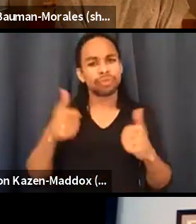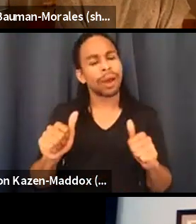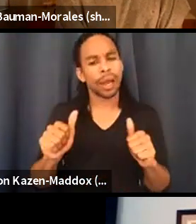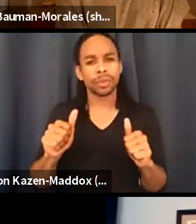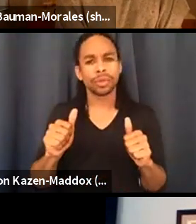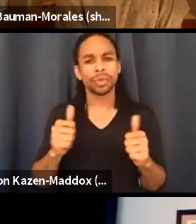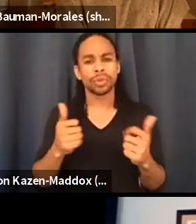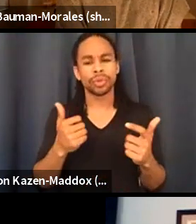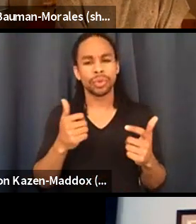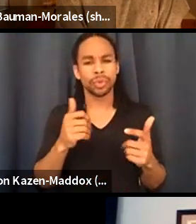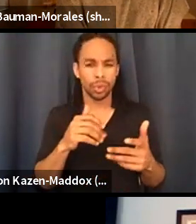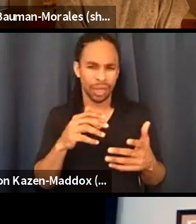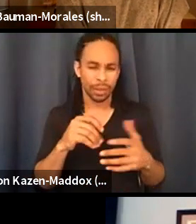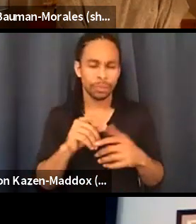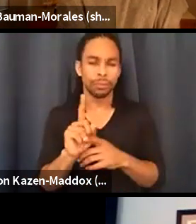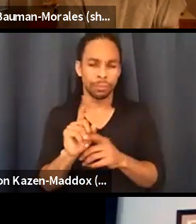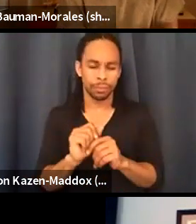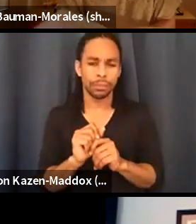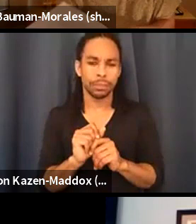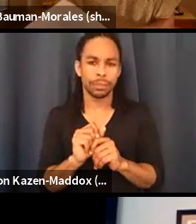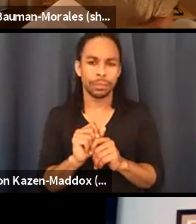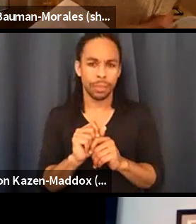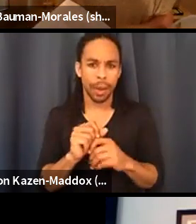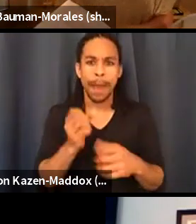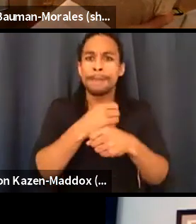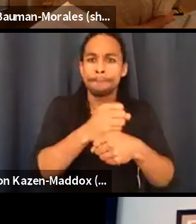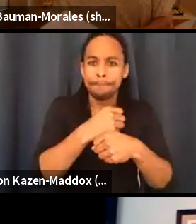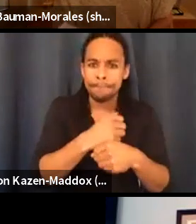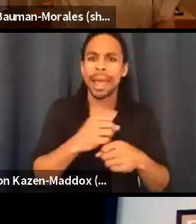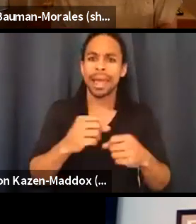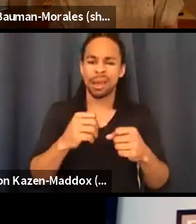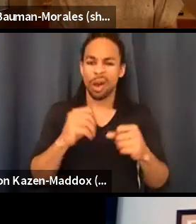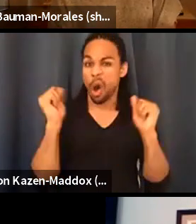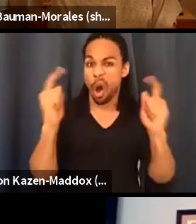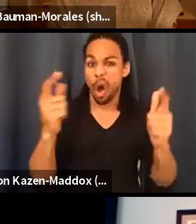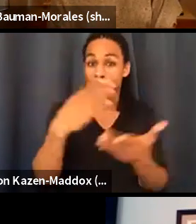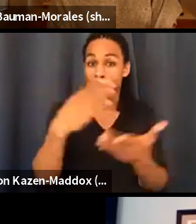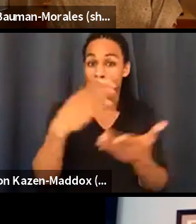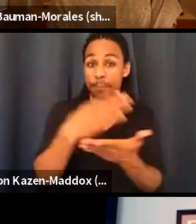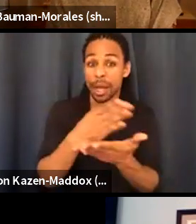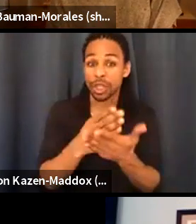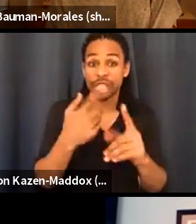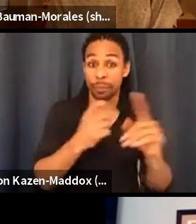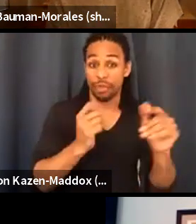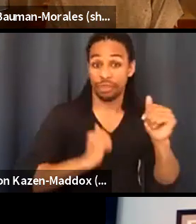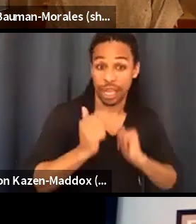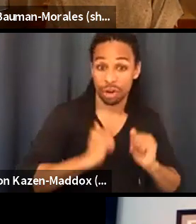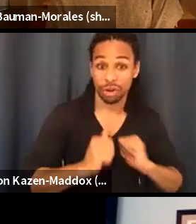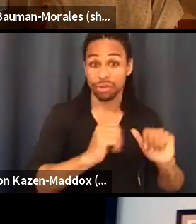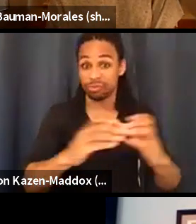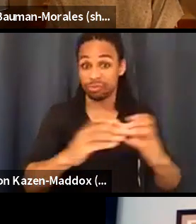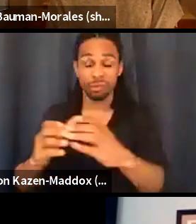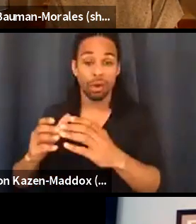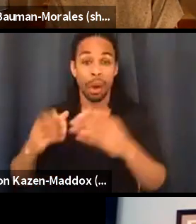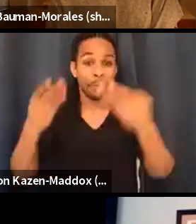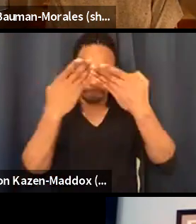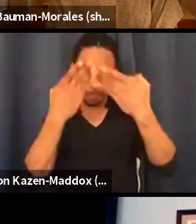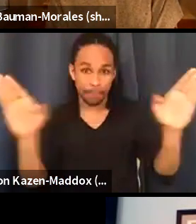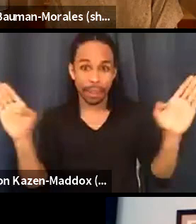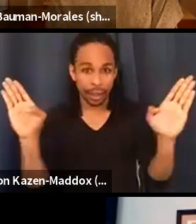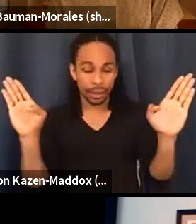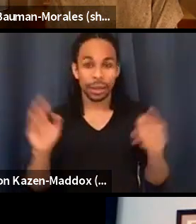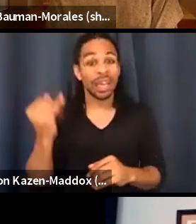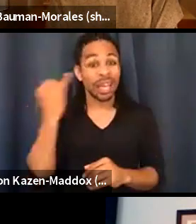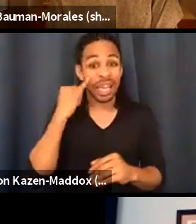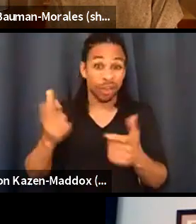Huge institutions can do it, all the way down to small institutions. And it really does create a sense of buy-in that, you know, you are accountable to more